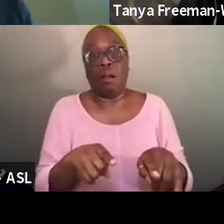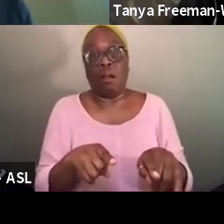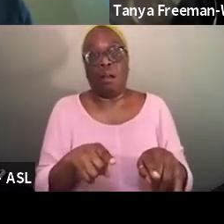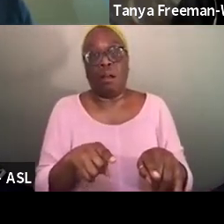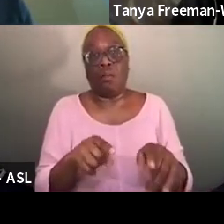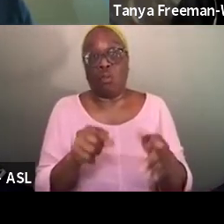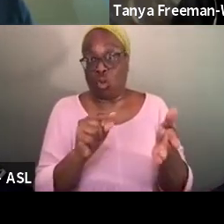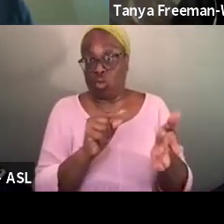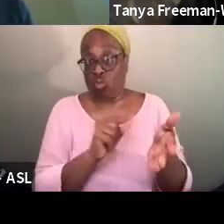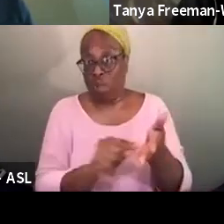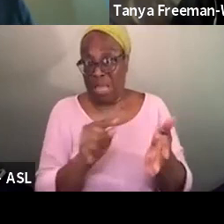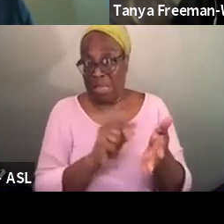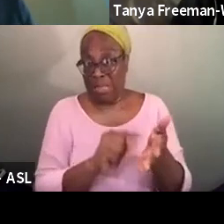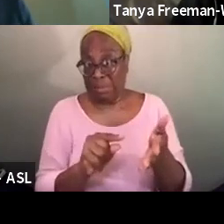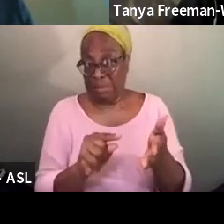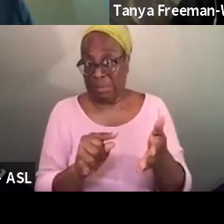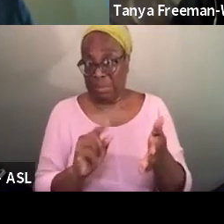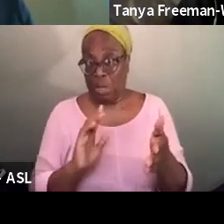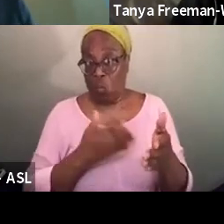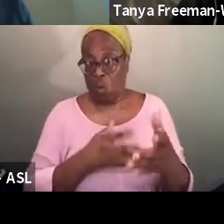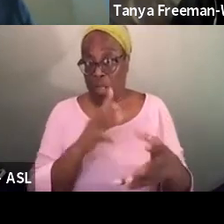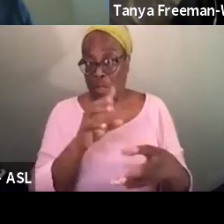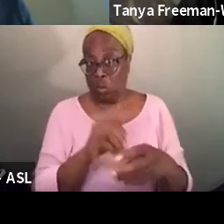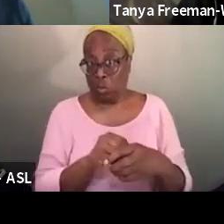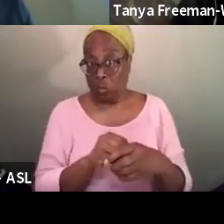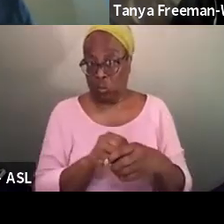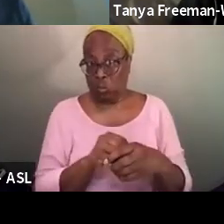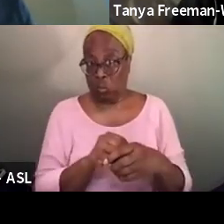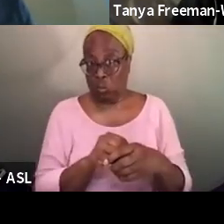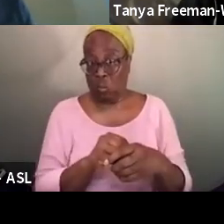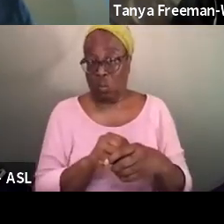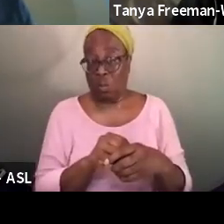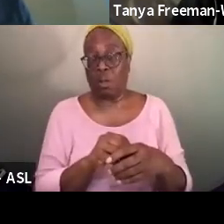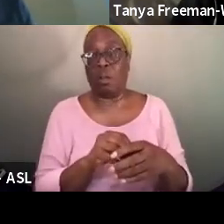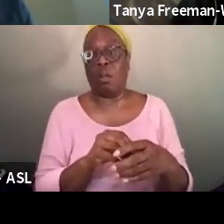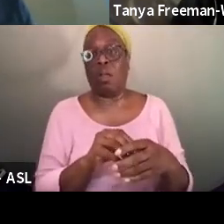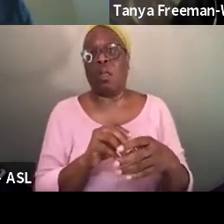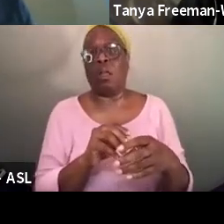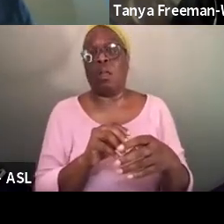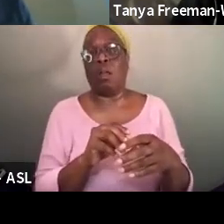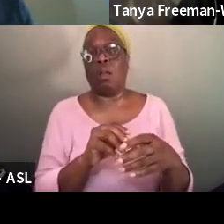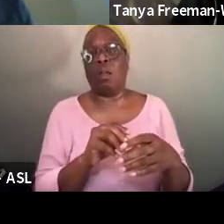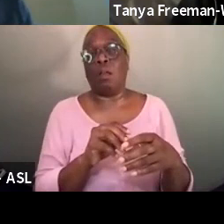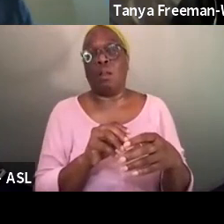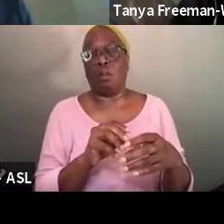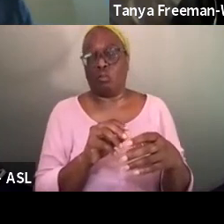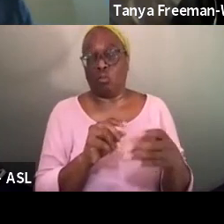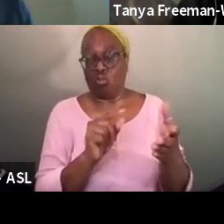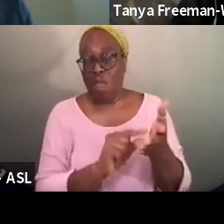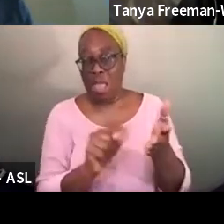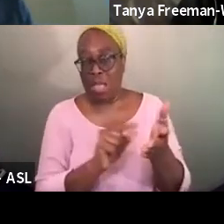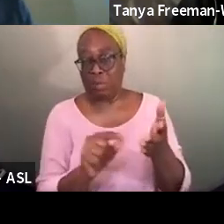in the first two terms of grade 6, but they will